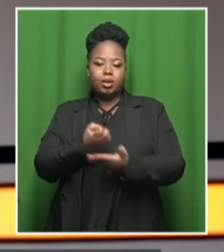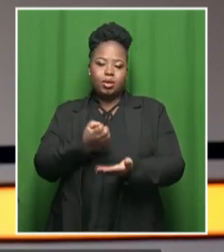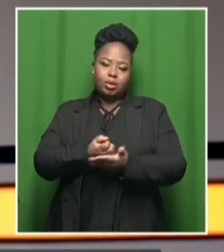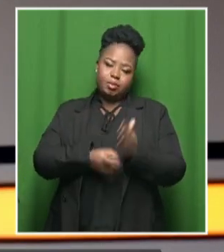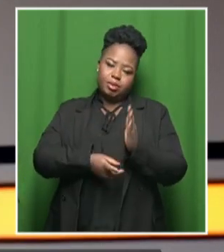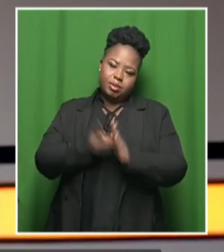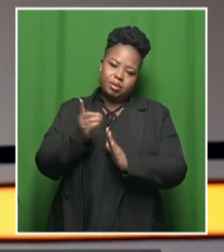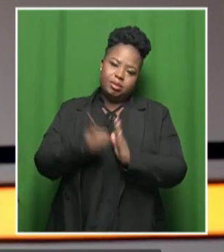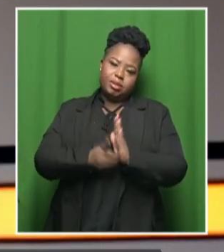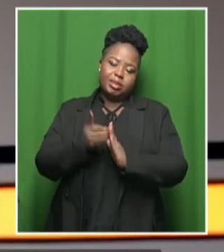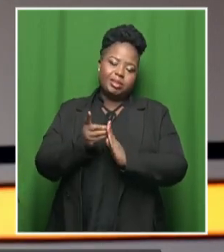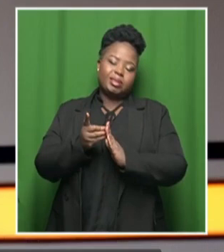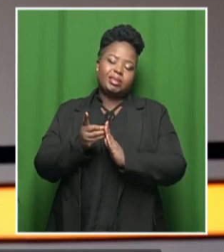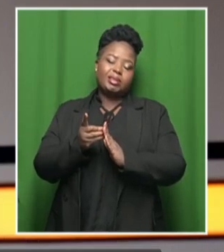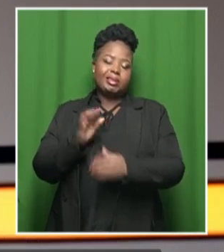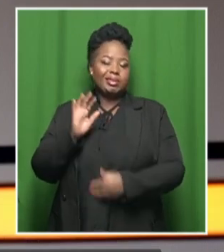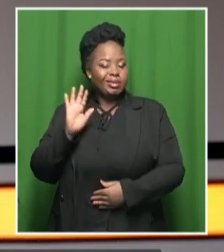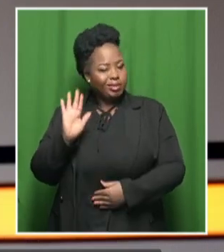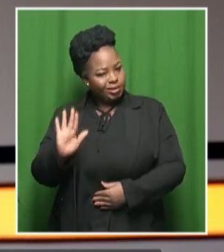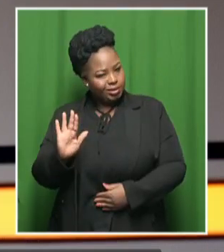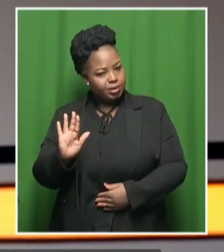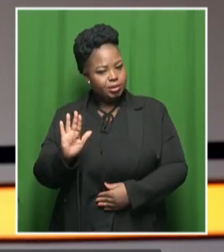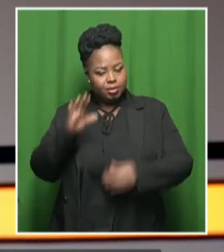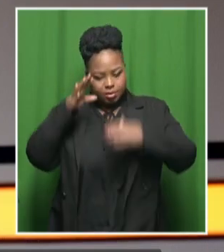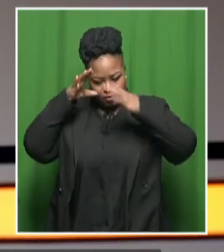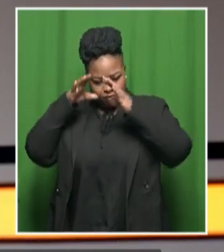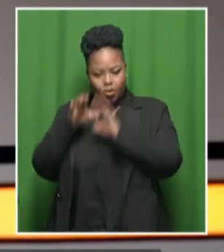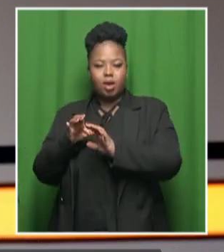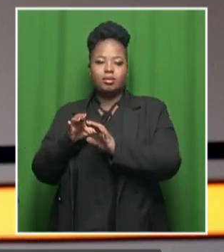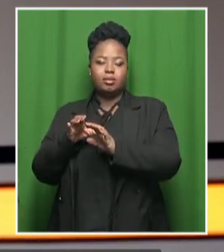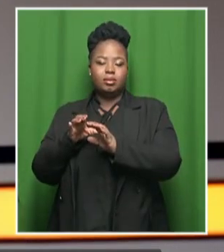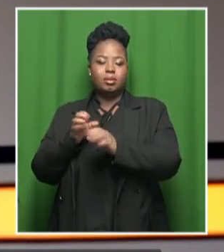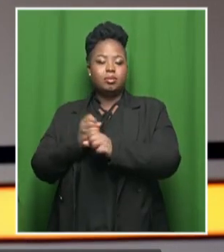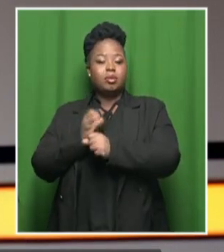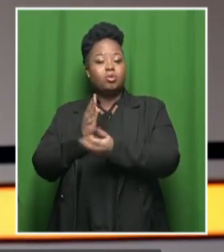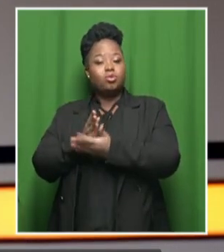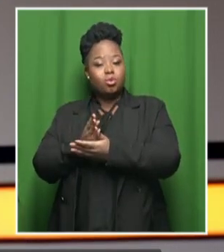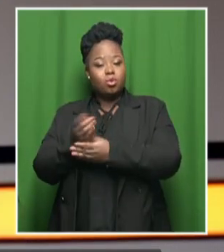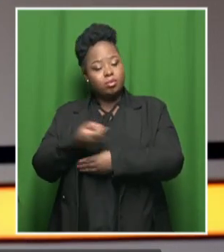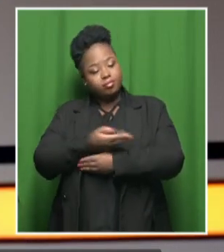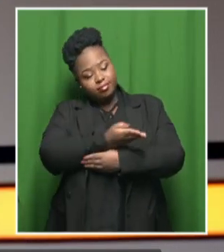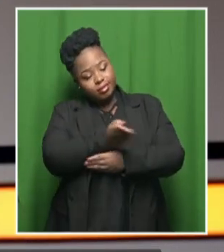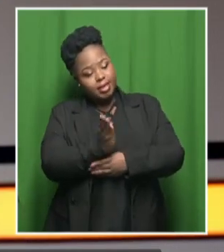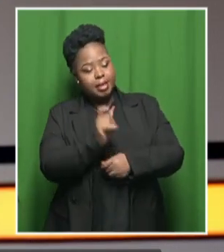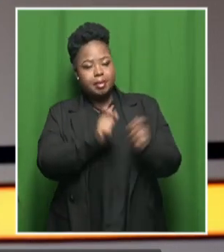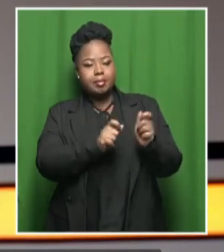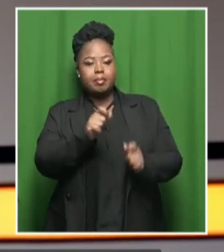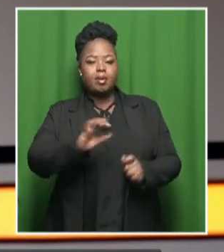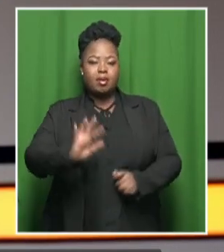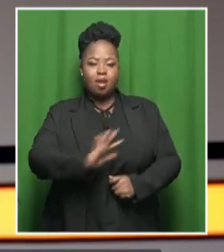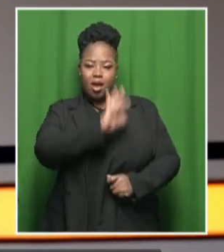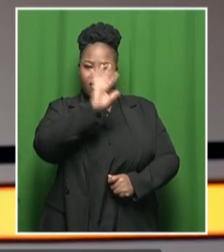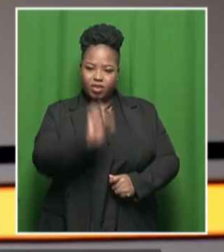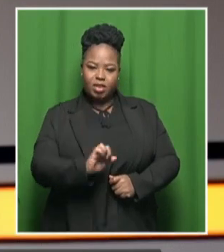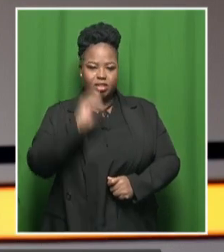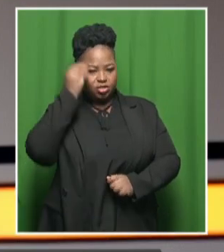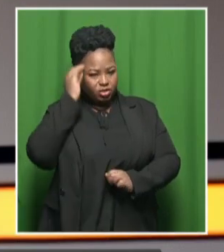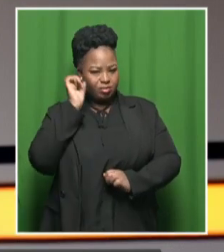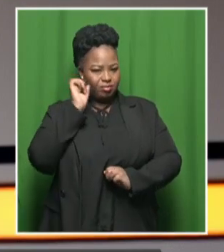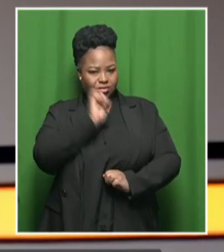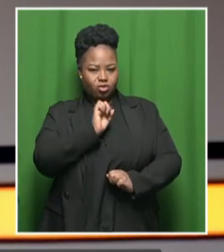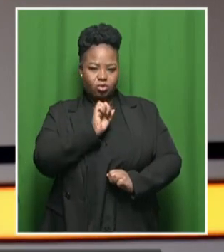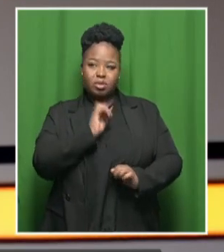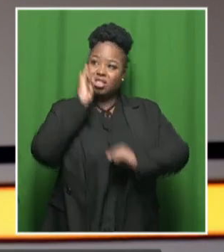through enterprises who are centered towards the interests of the people of Africa, not the interests